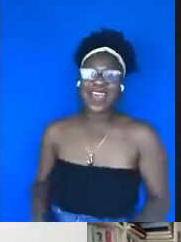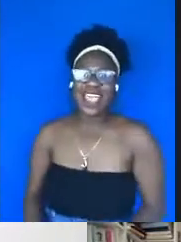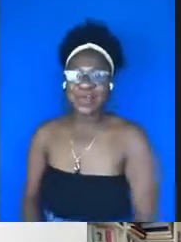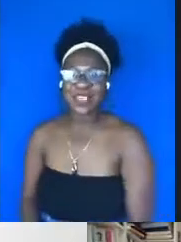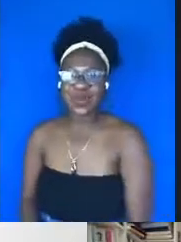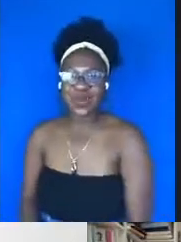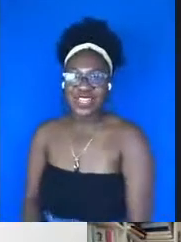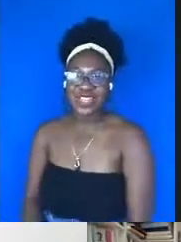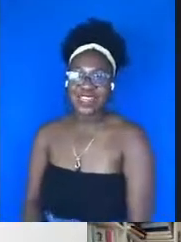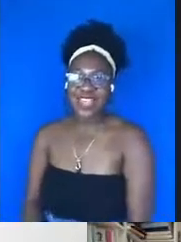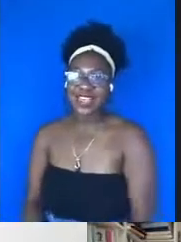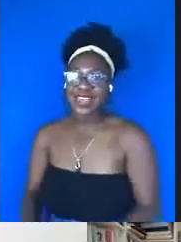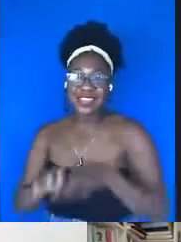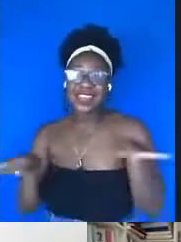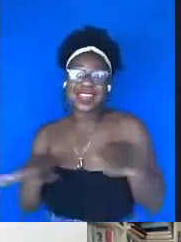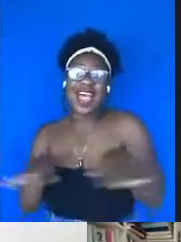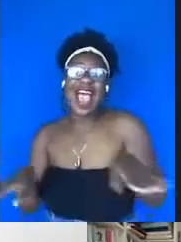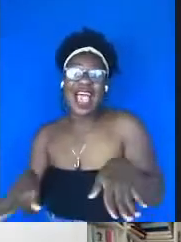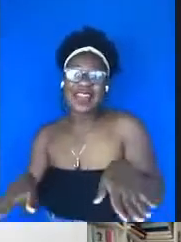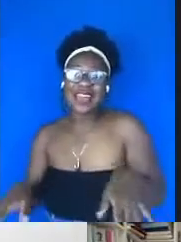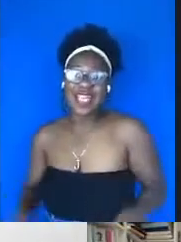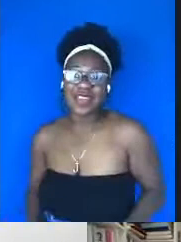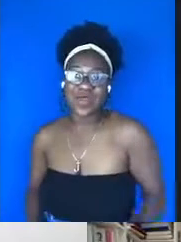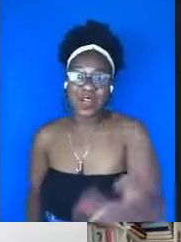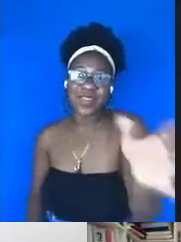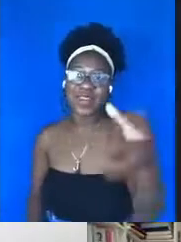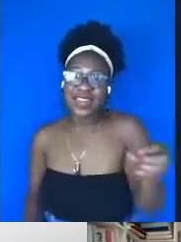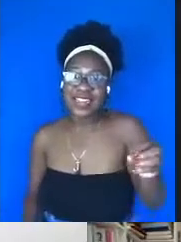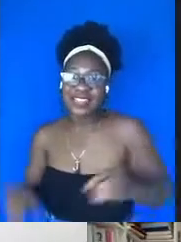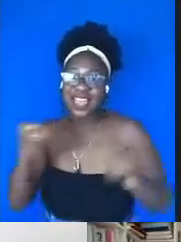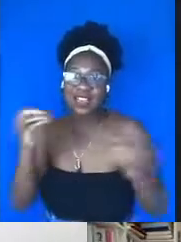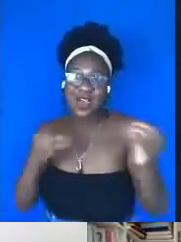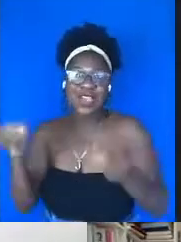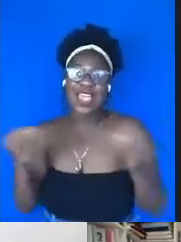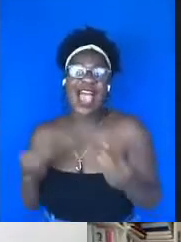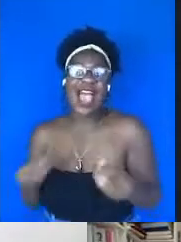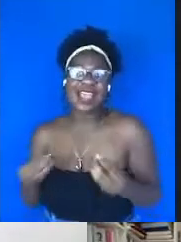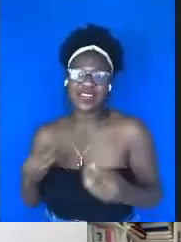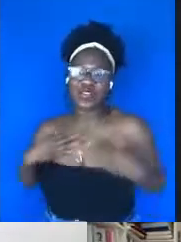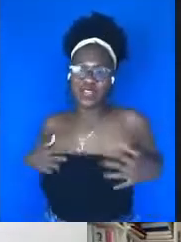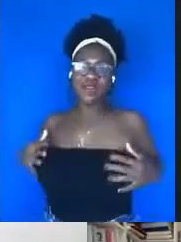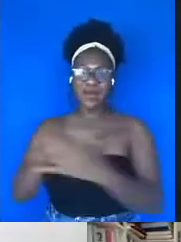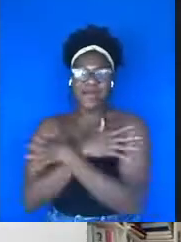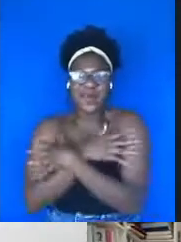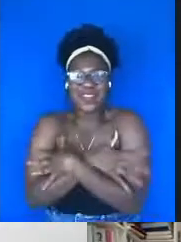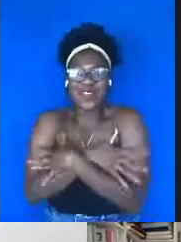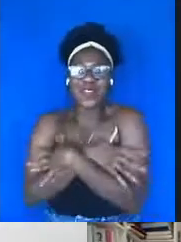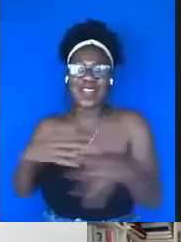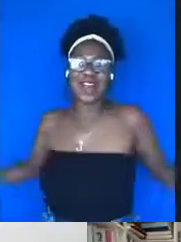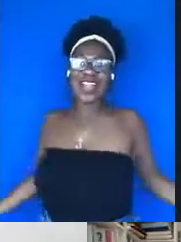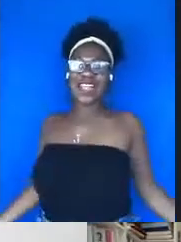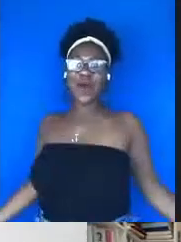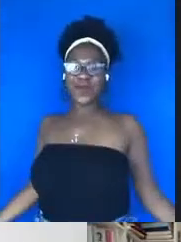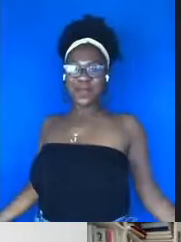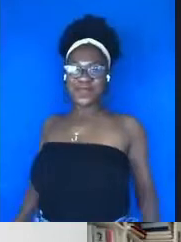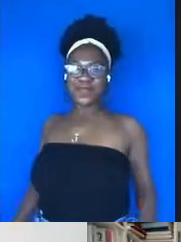them. And being the witch, it's like, sis does not hide. And then following their lead, it's like, yeah, we can't hide. So every time I feel myself